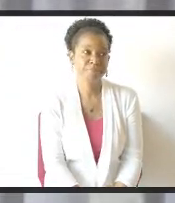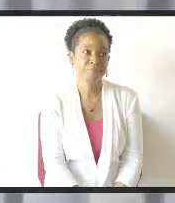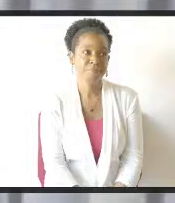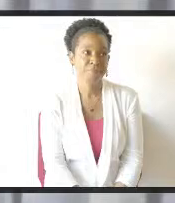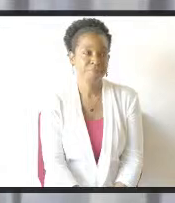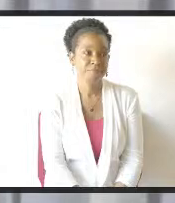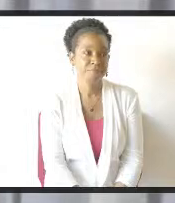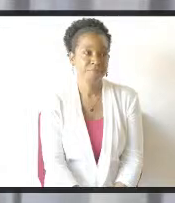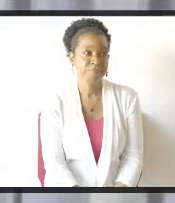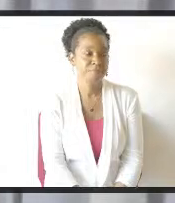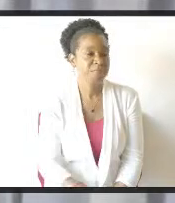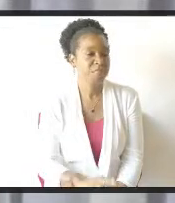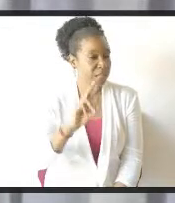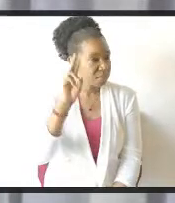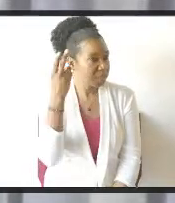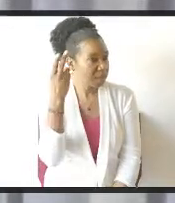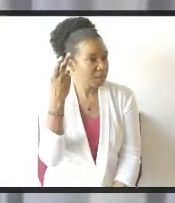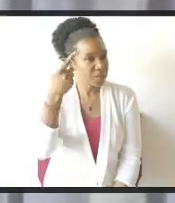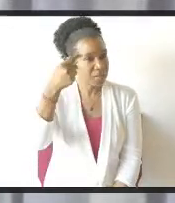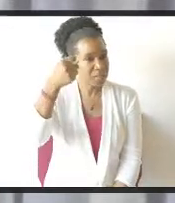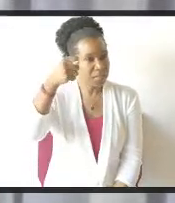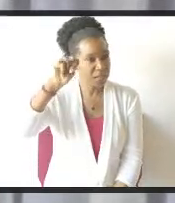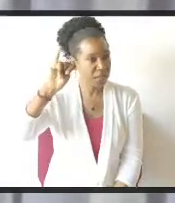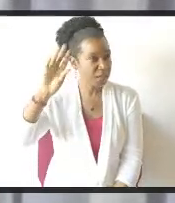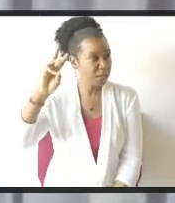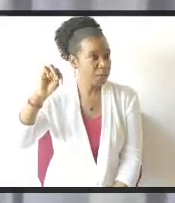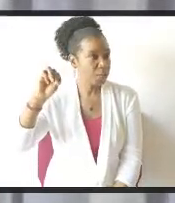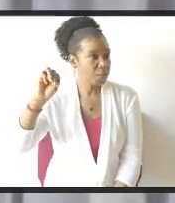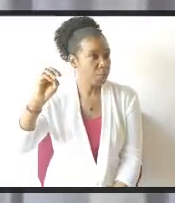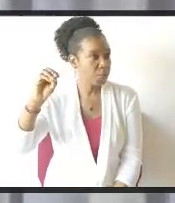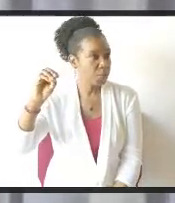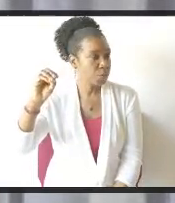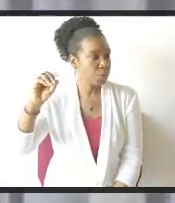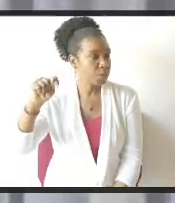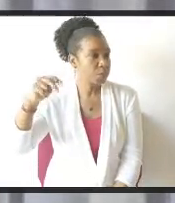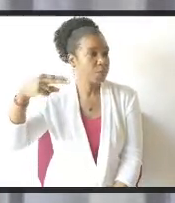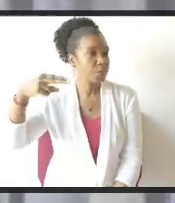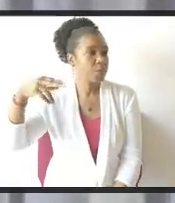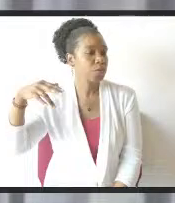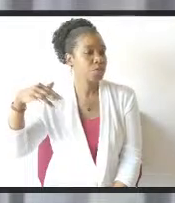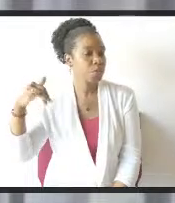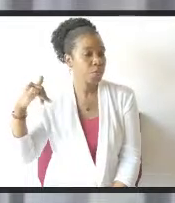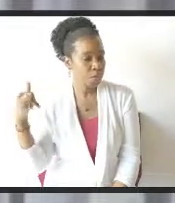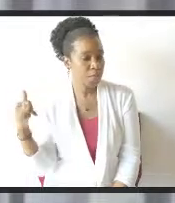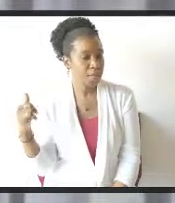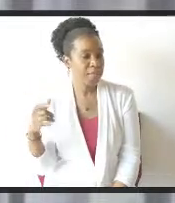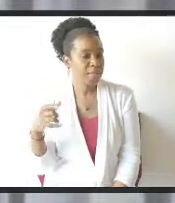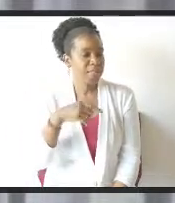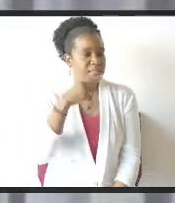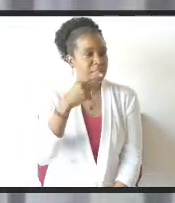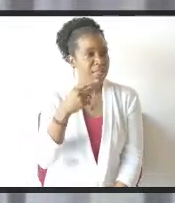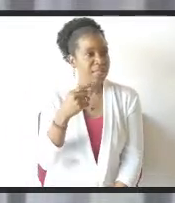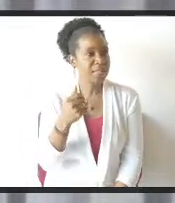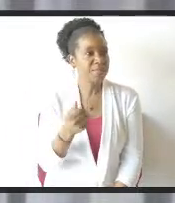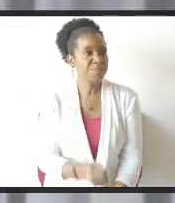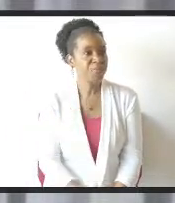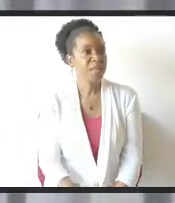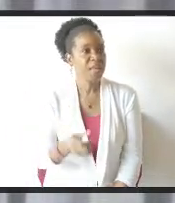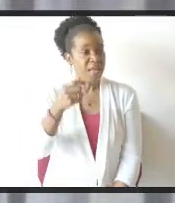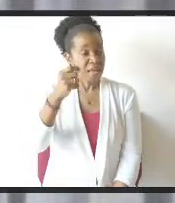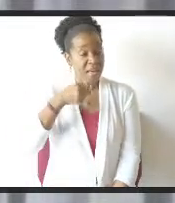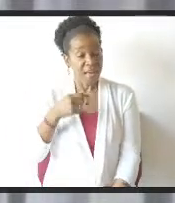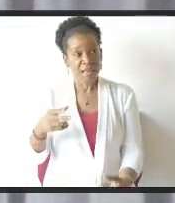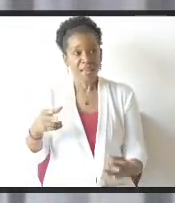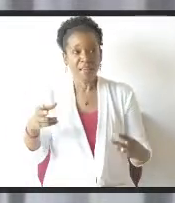2 Timothy 4, 7 and 8, I have what? Fought a good fight.